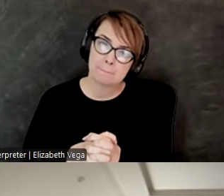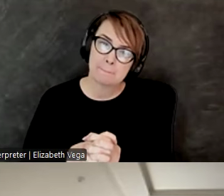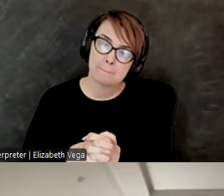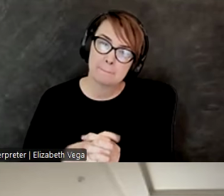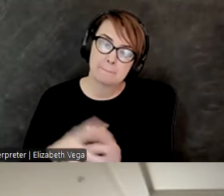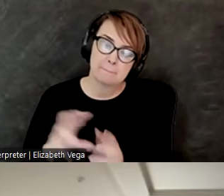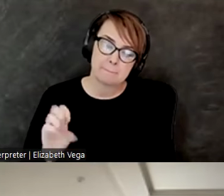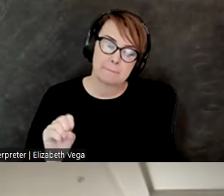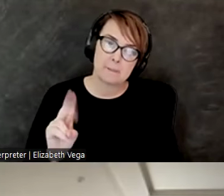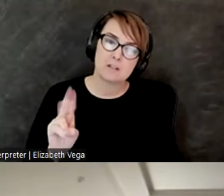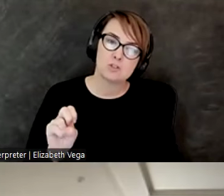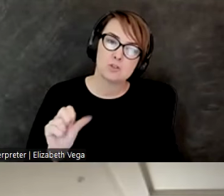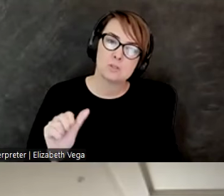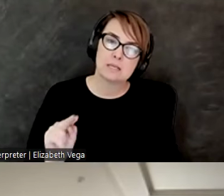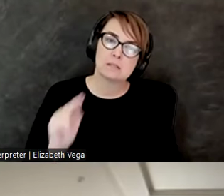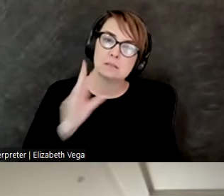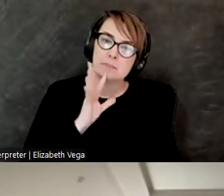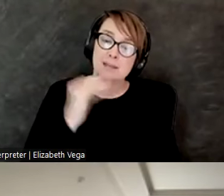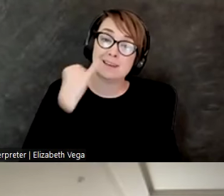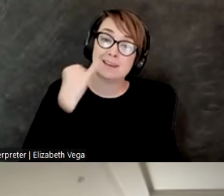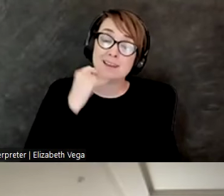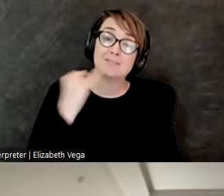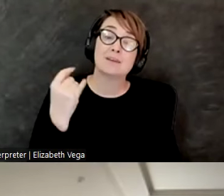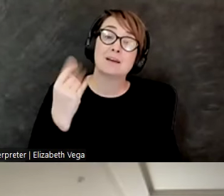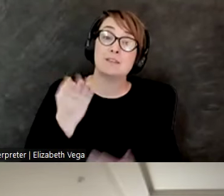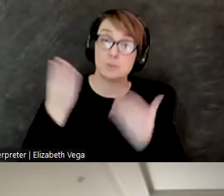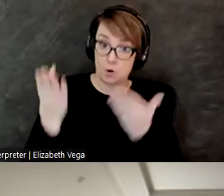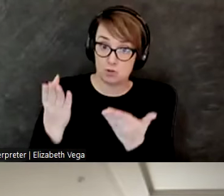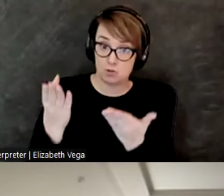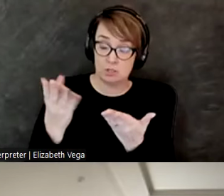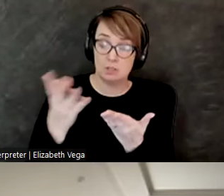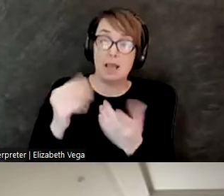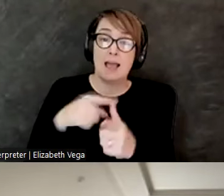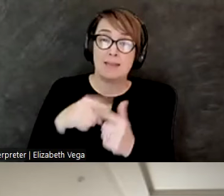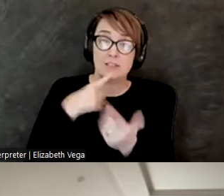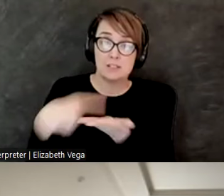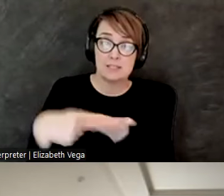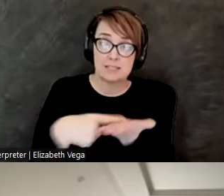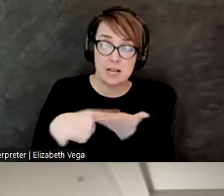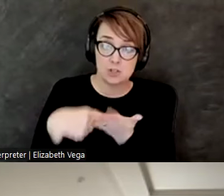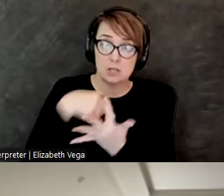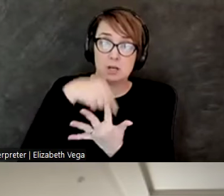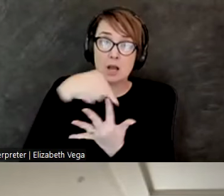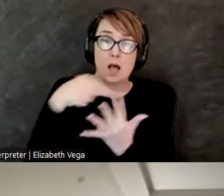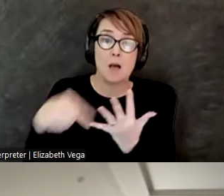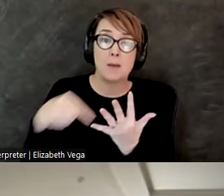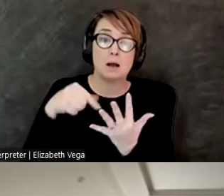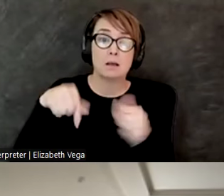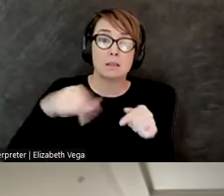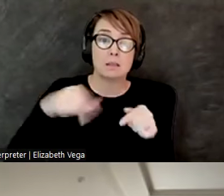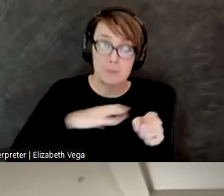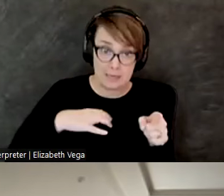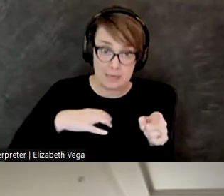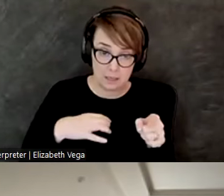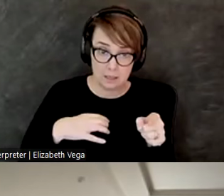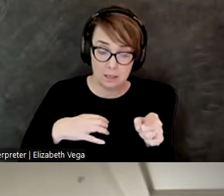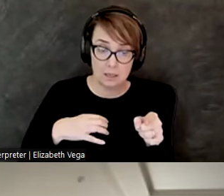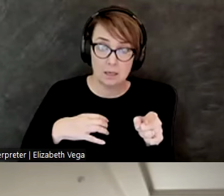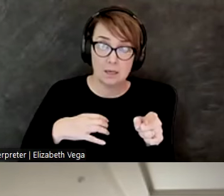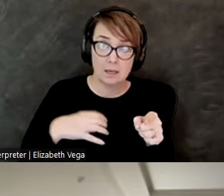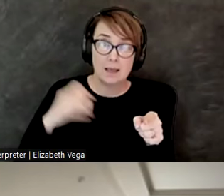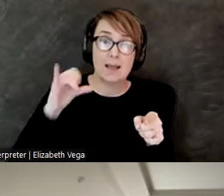If there's a motion and there's discussion amongst the committee, when that discussion